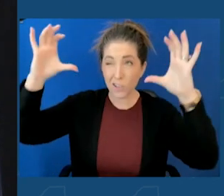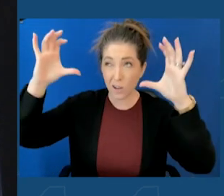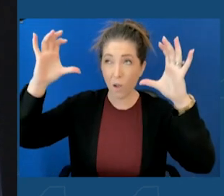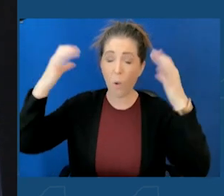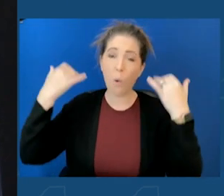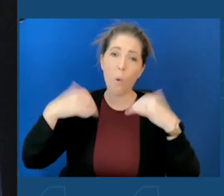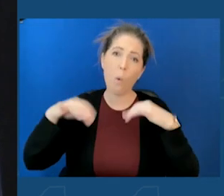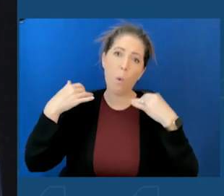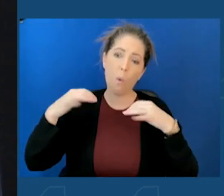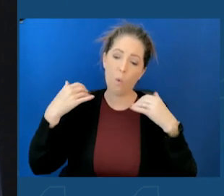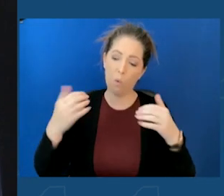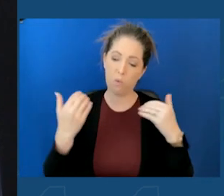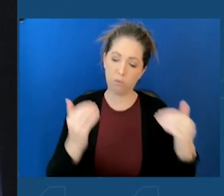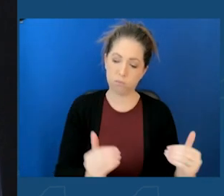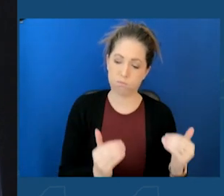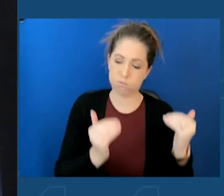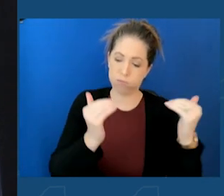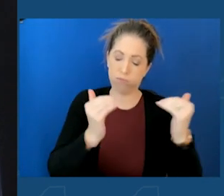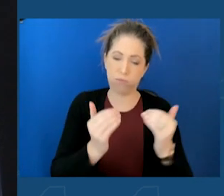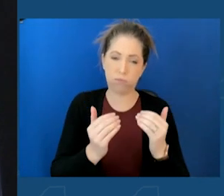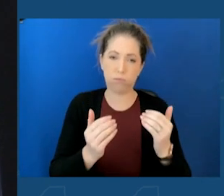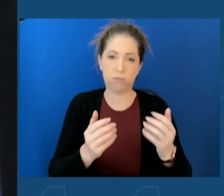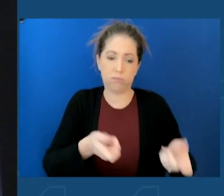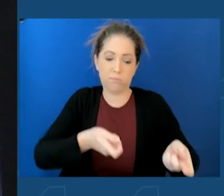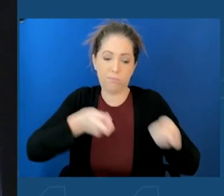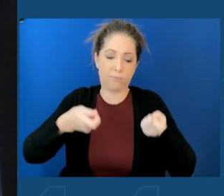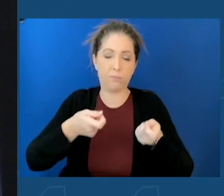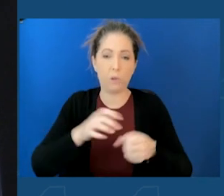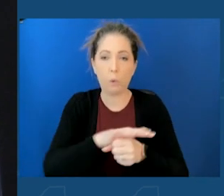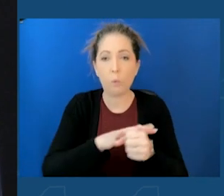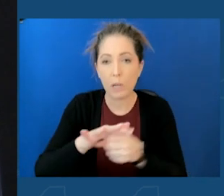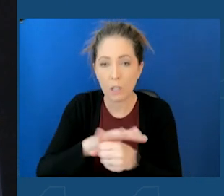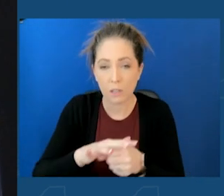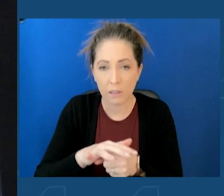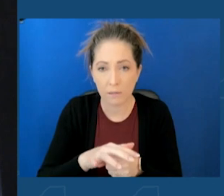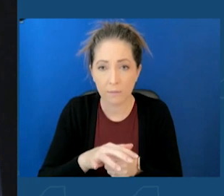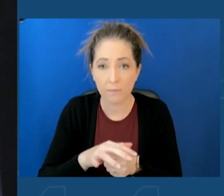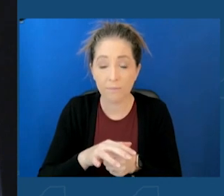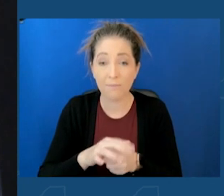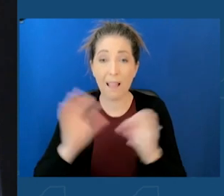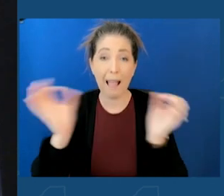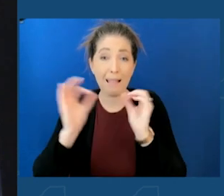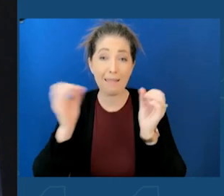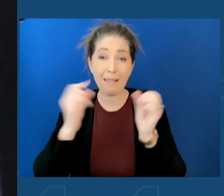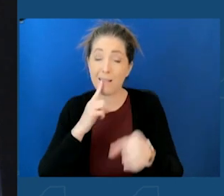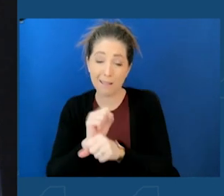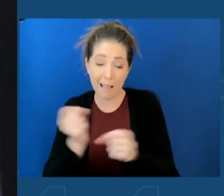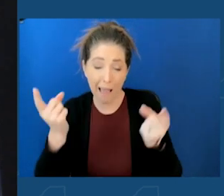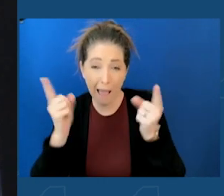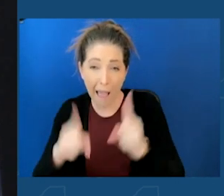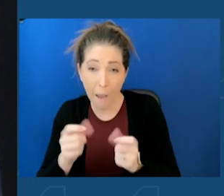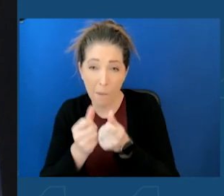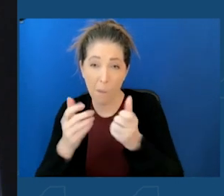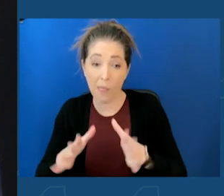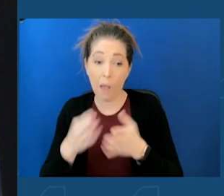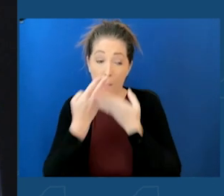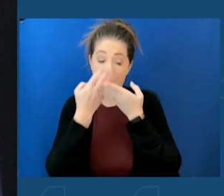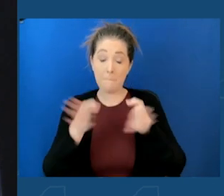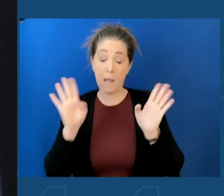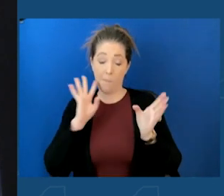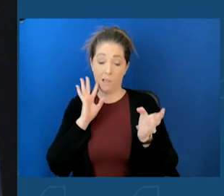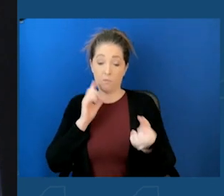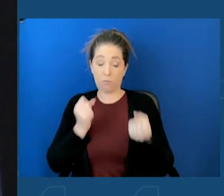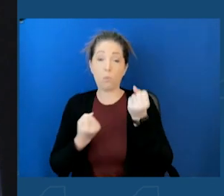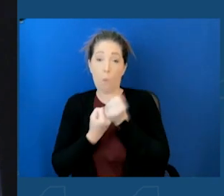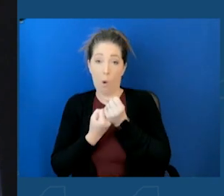up our region. And I will tell you, no true change happens without public sentiment behind that change. And this